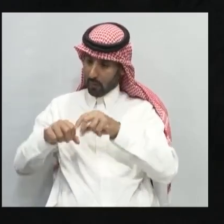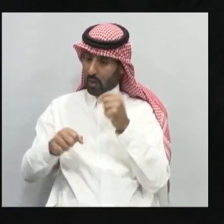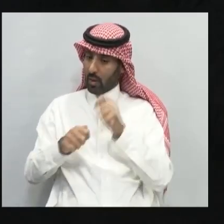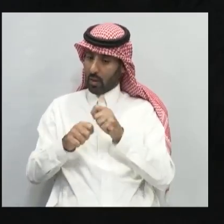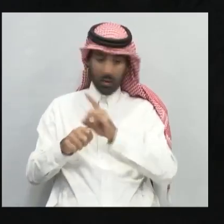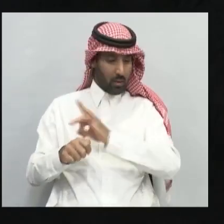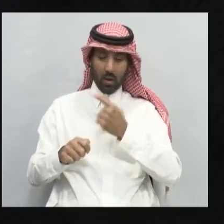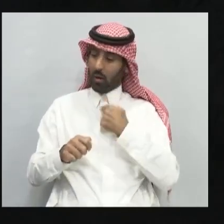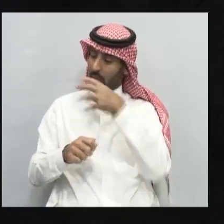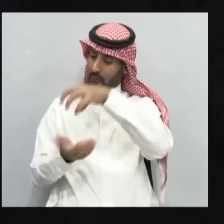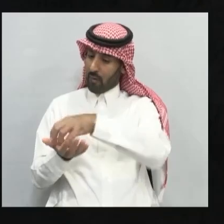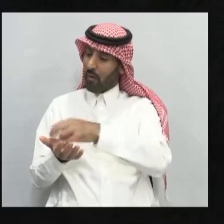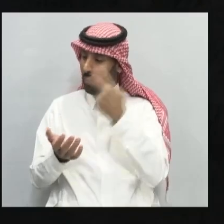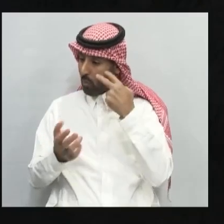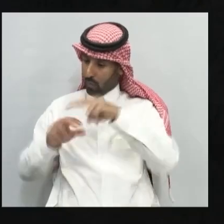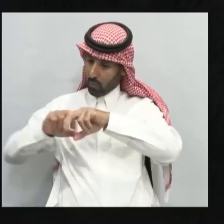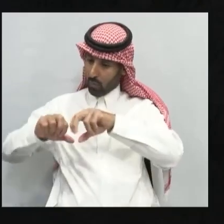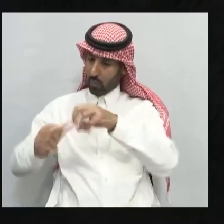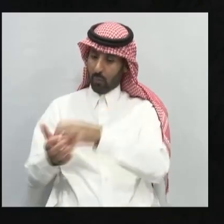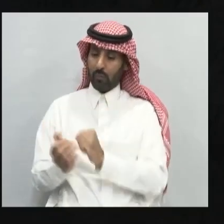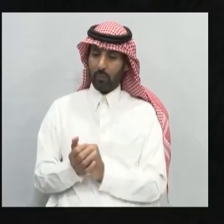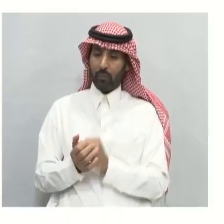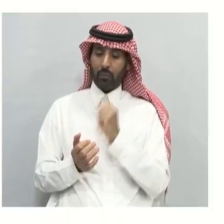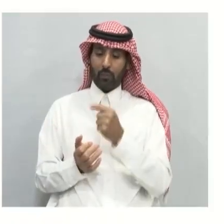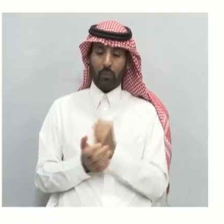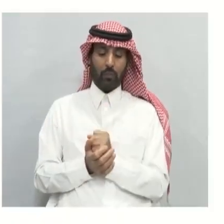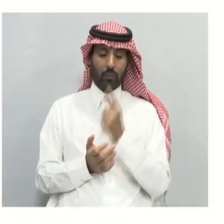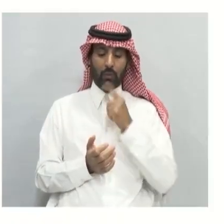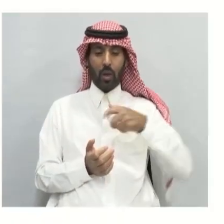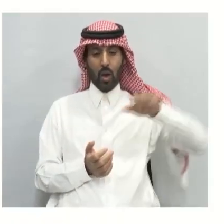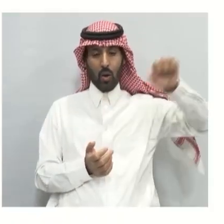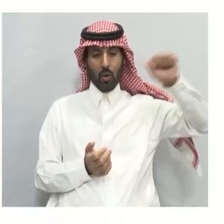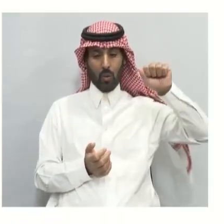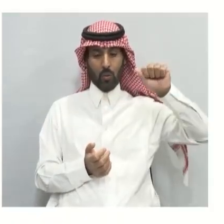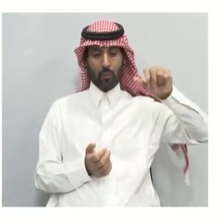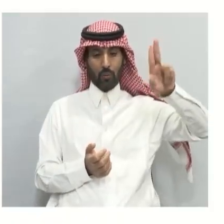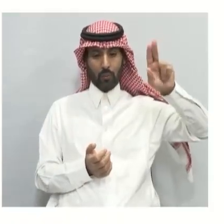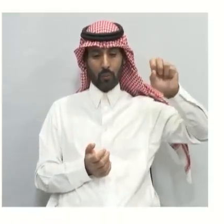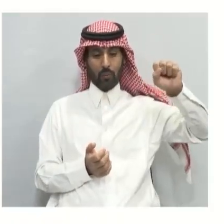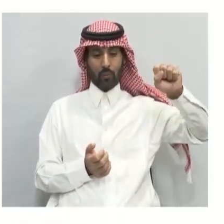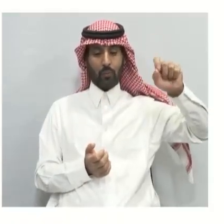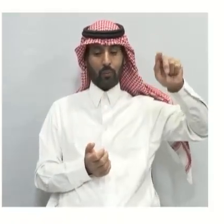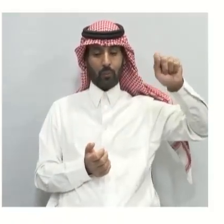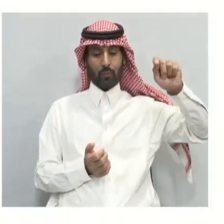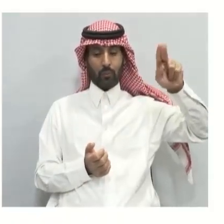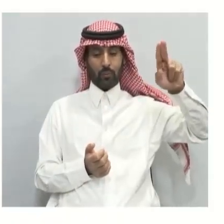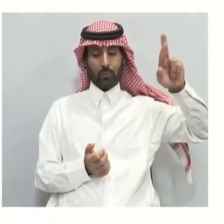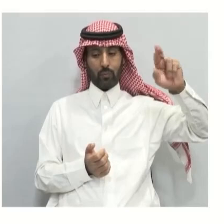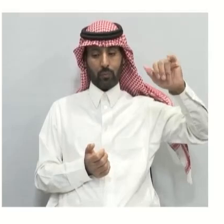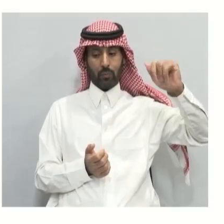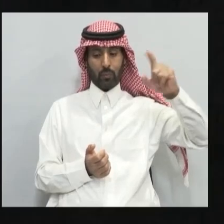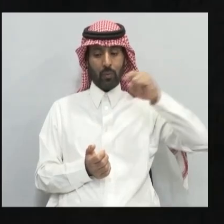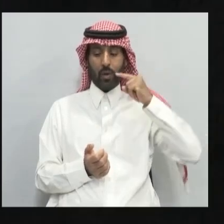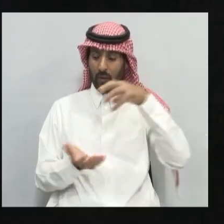We have found them somewhere. Let's speak about here, we're having Australia. It is actually a discovery. It